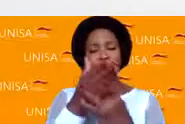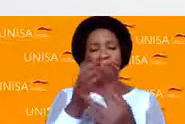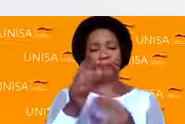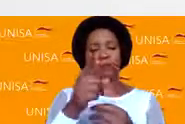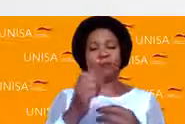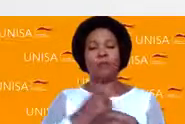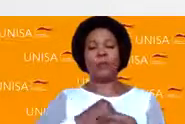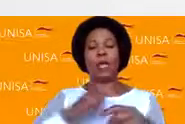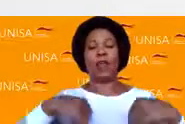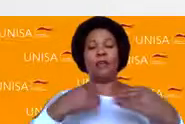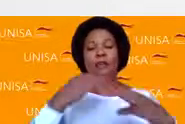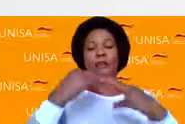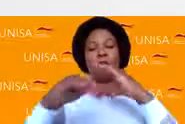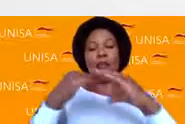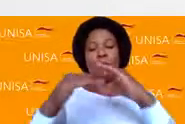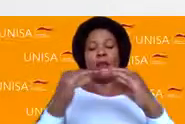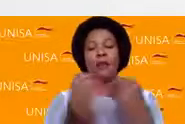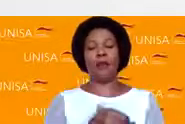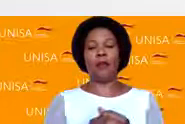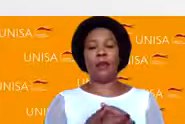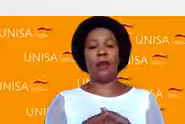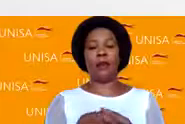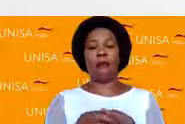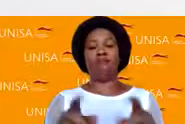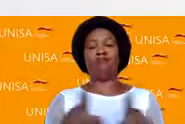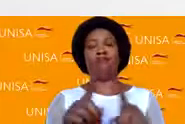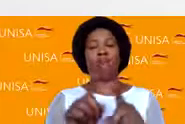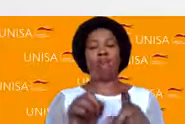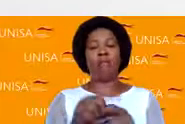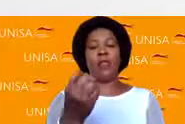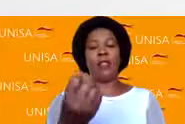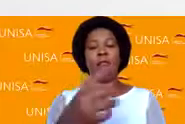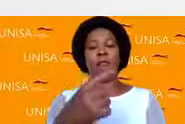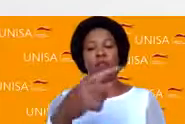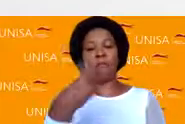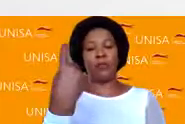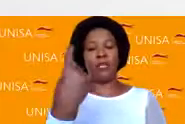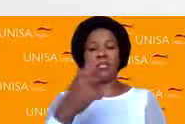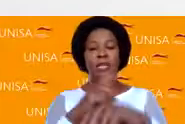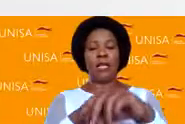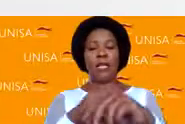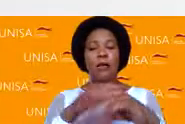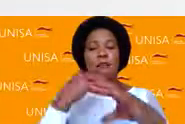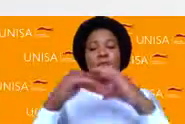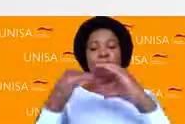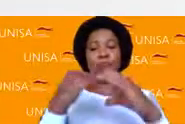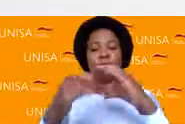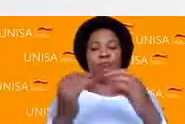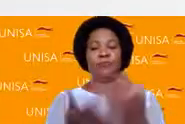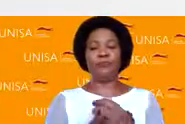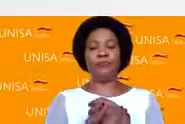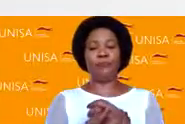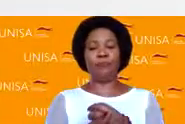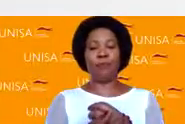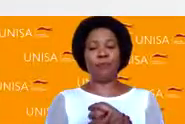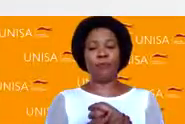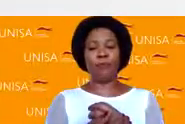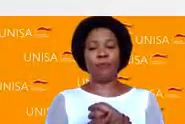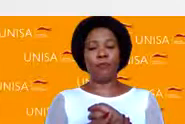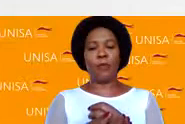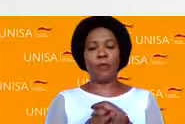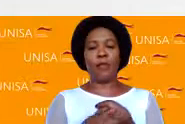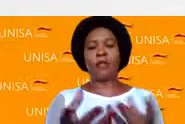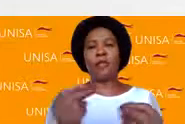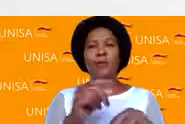well. Just a note, when you first claim your myLife email, it can take up to 48 hours for this account